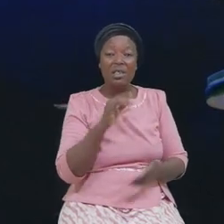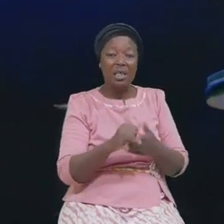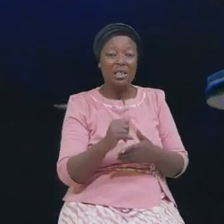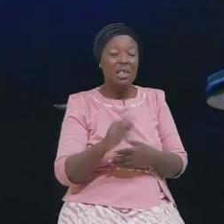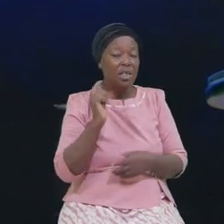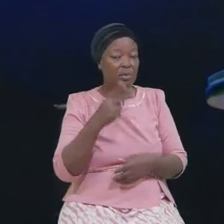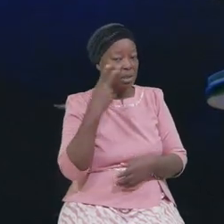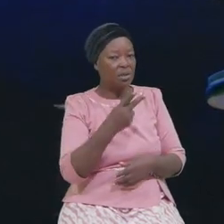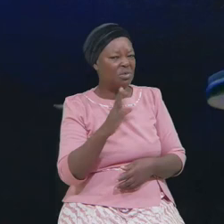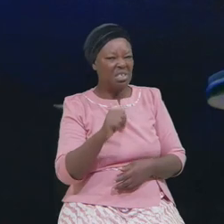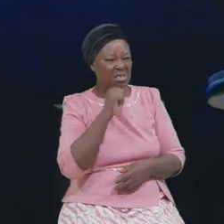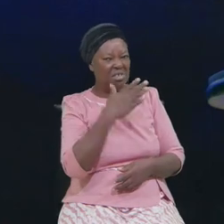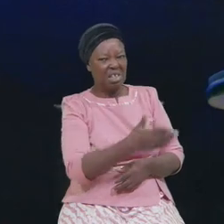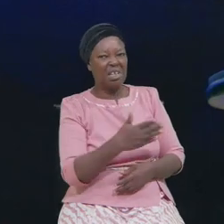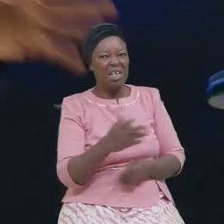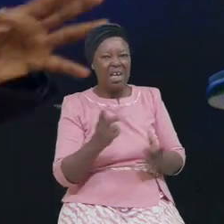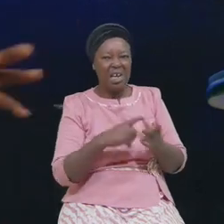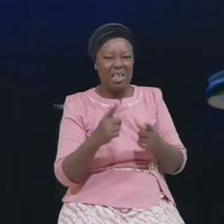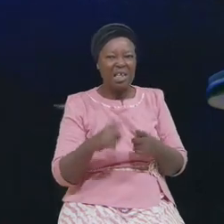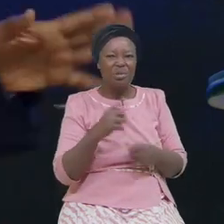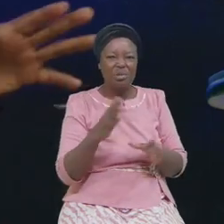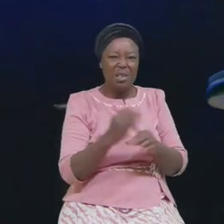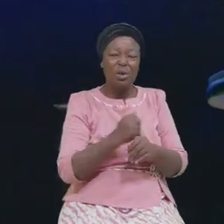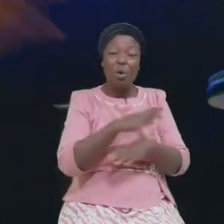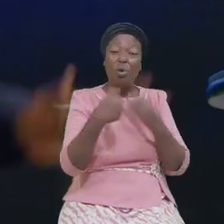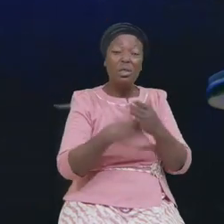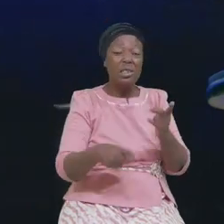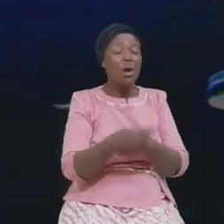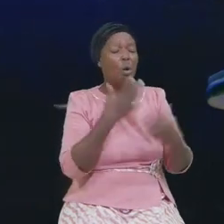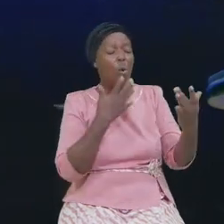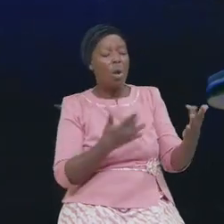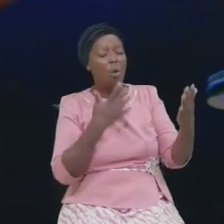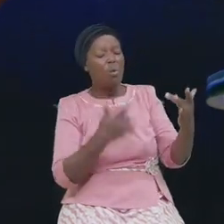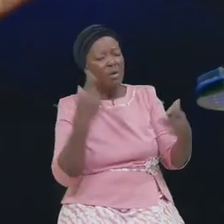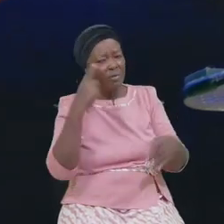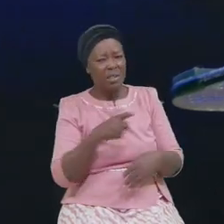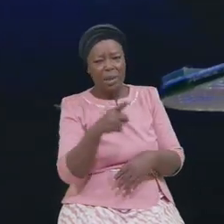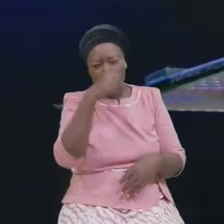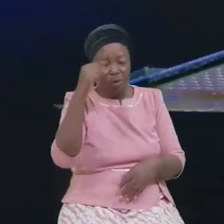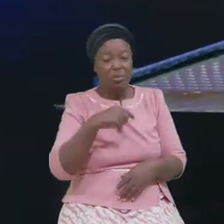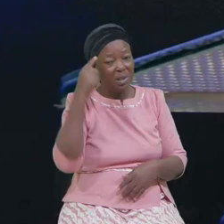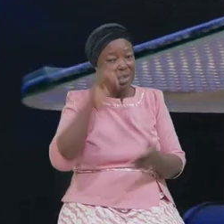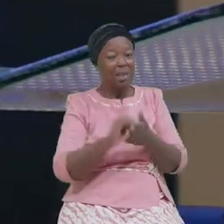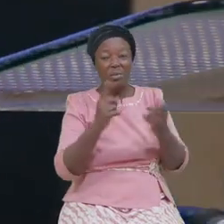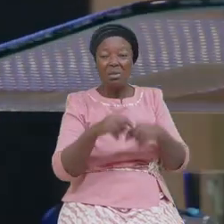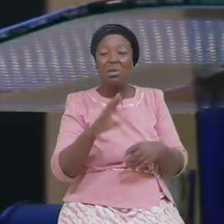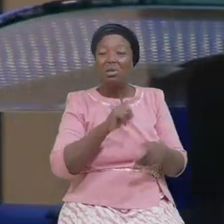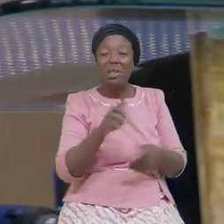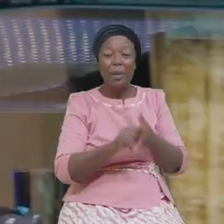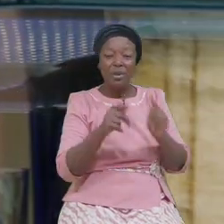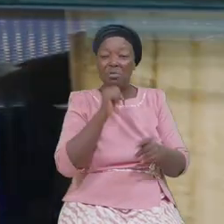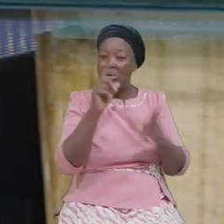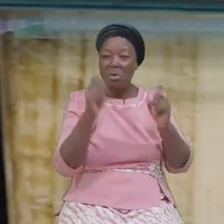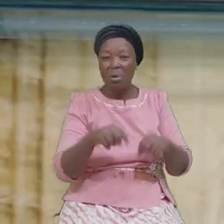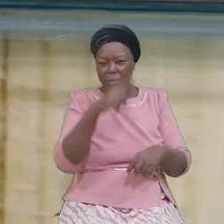not there. And then you take the whole day, waste your life, waste your time, because somebody sent you